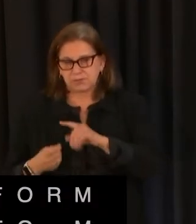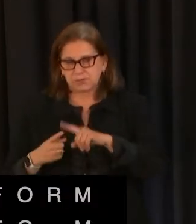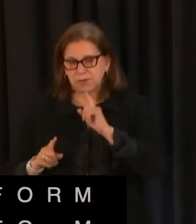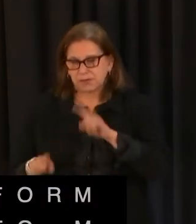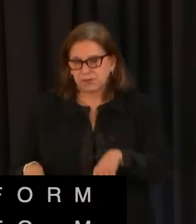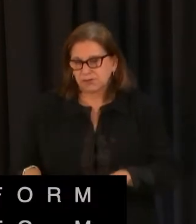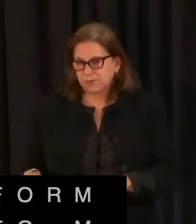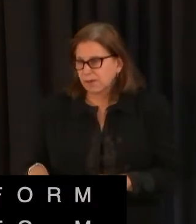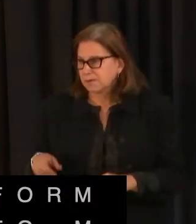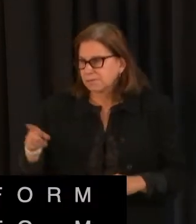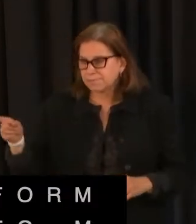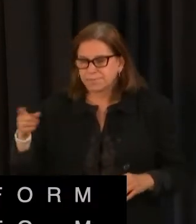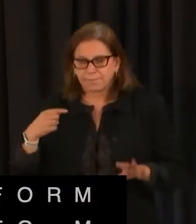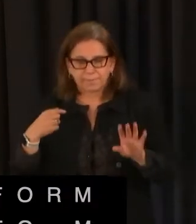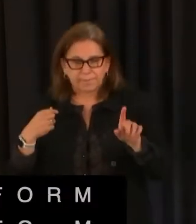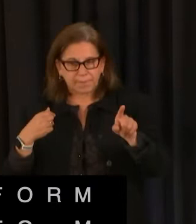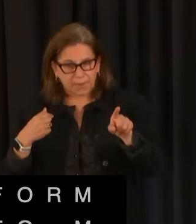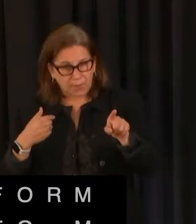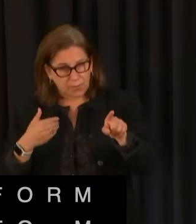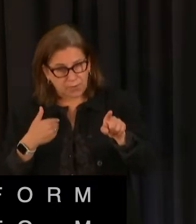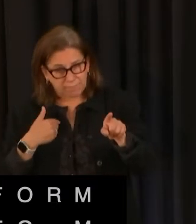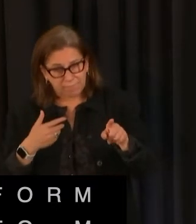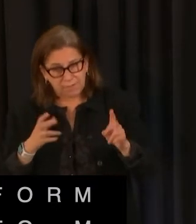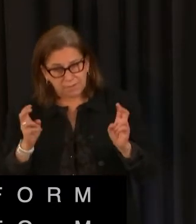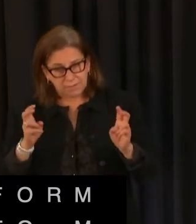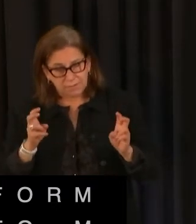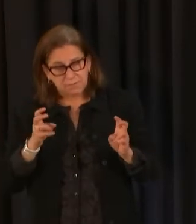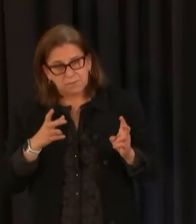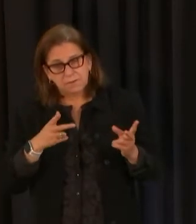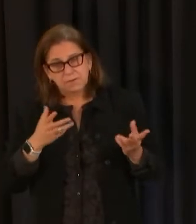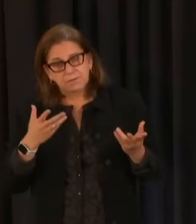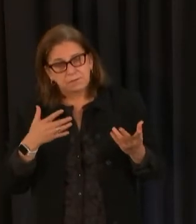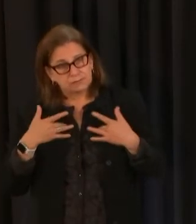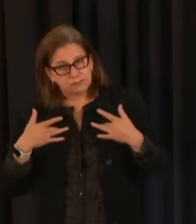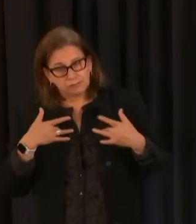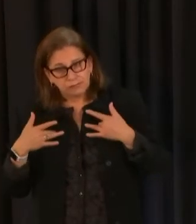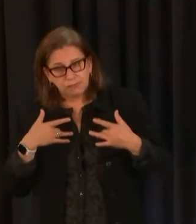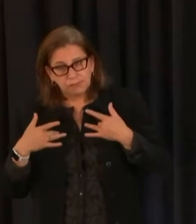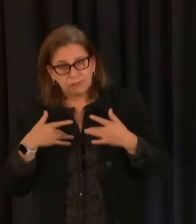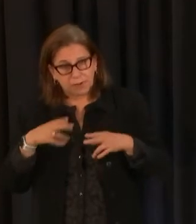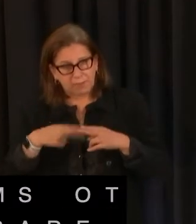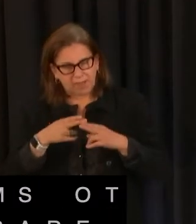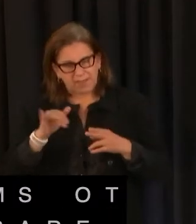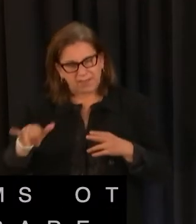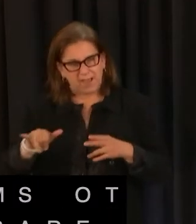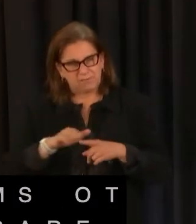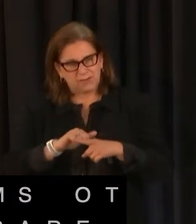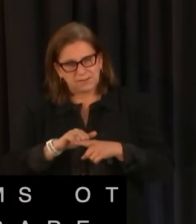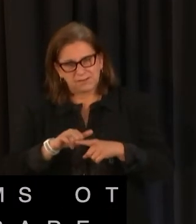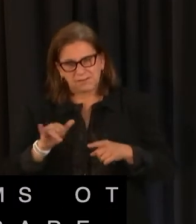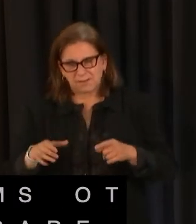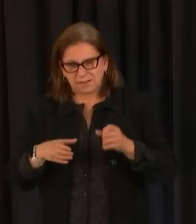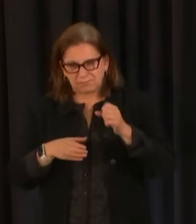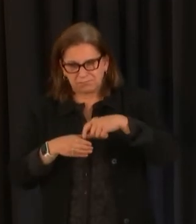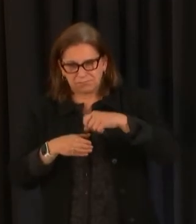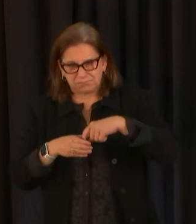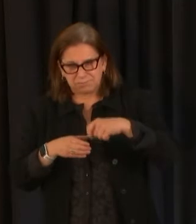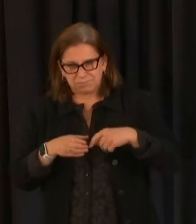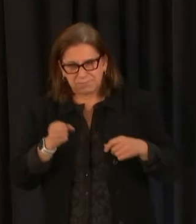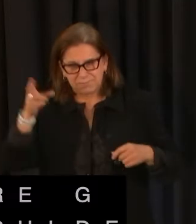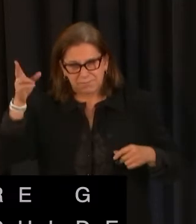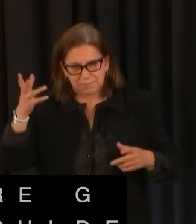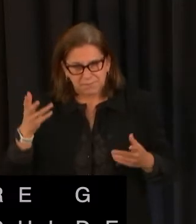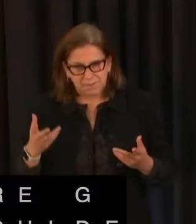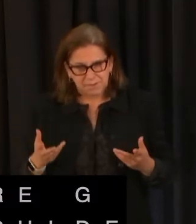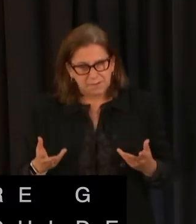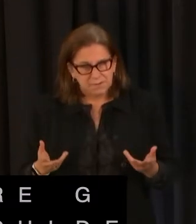all, in terms of what you said, having to prepare for, are you concerned that we're going to see more of this should, there be a verdict that people do not agree with